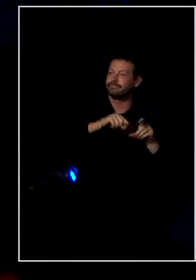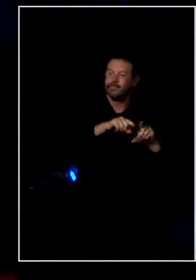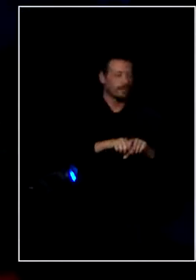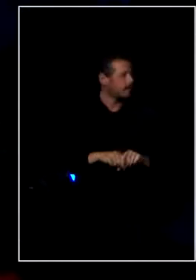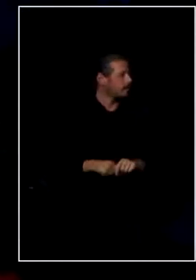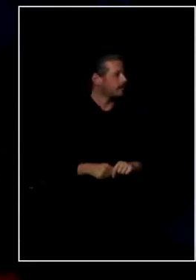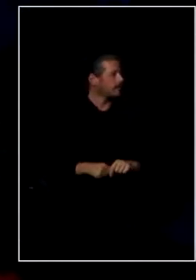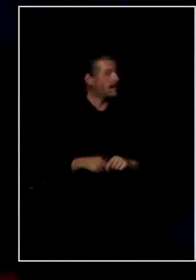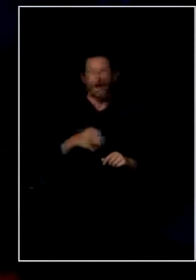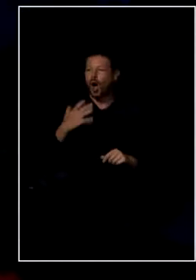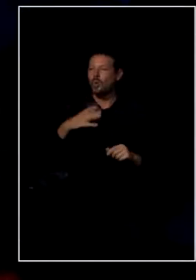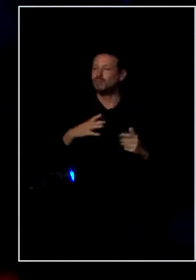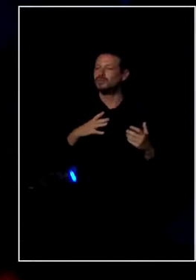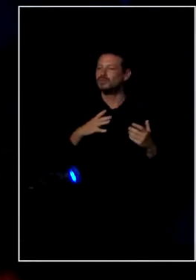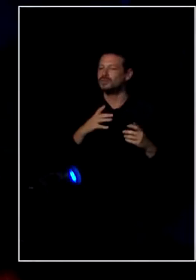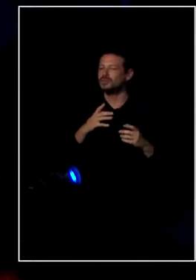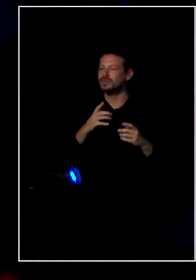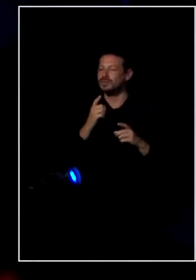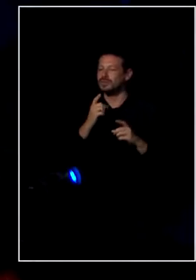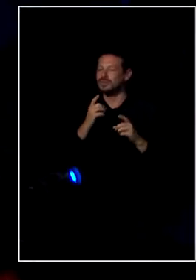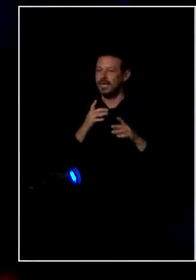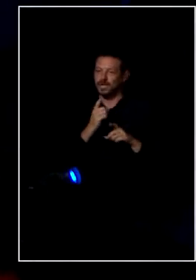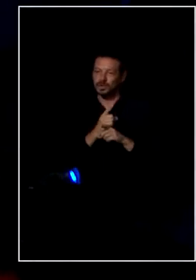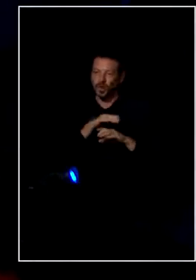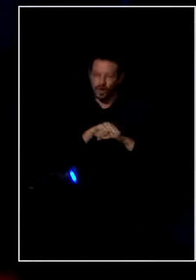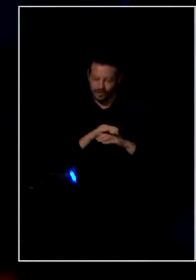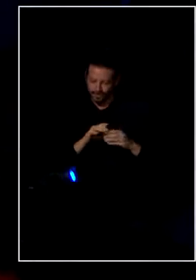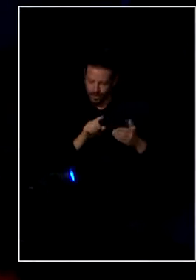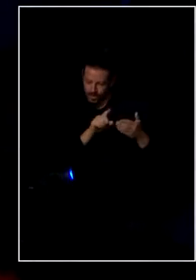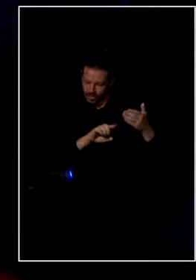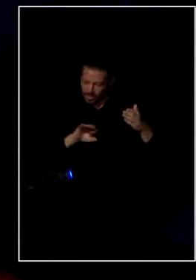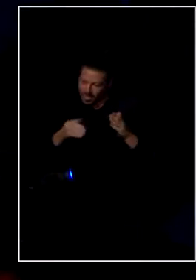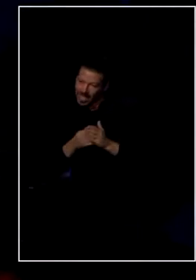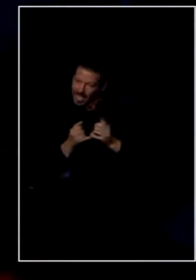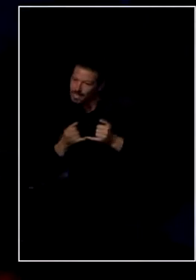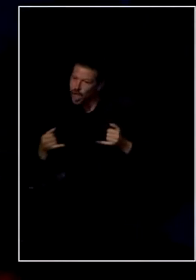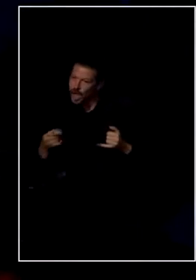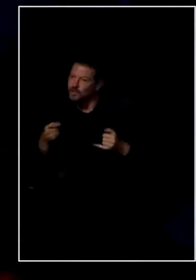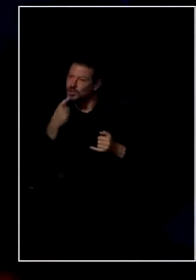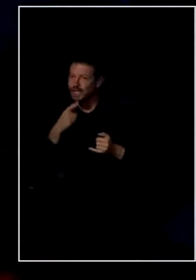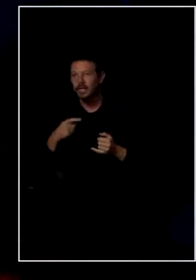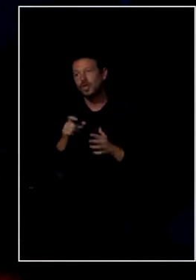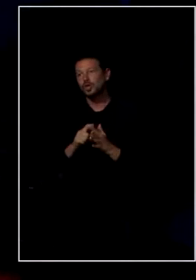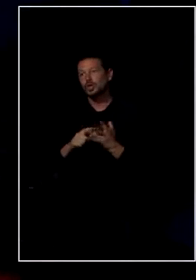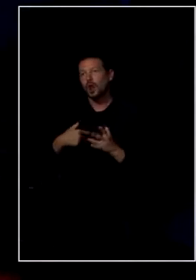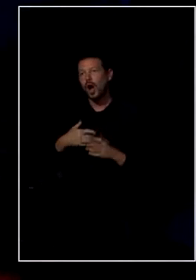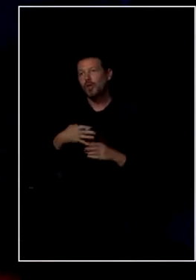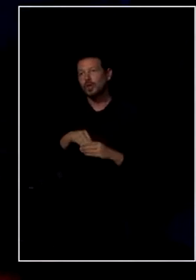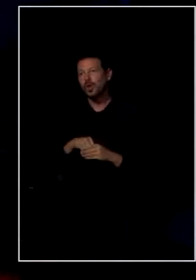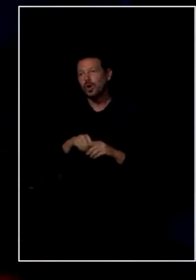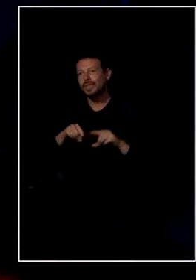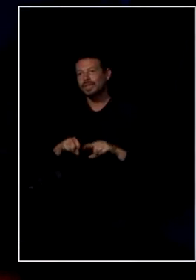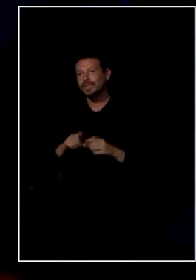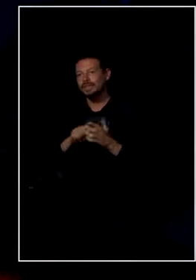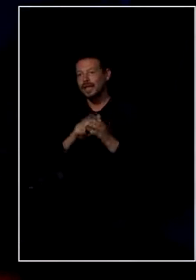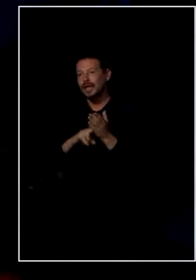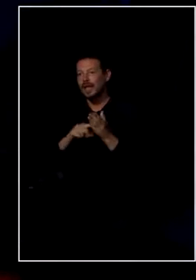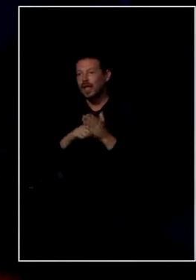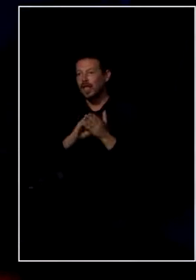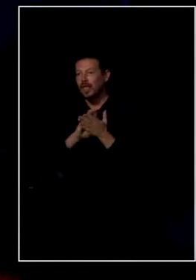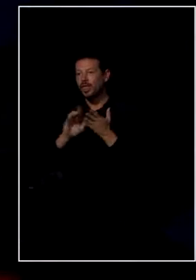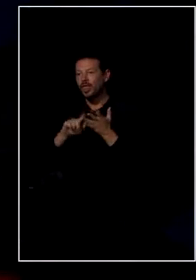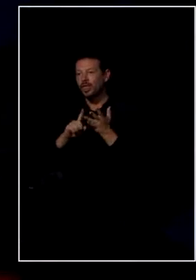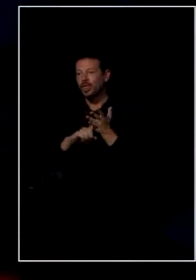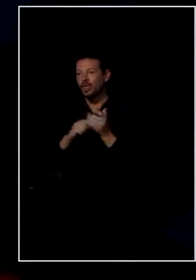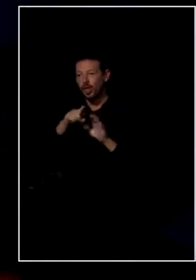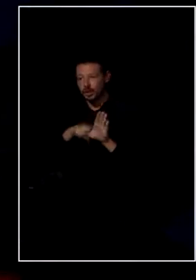your piece, which is, "Do I belong in this anthology?" You wrote that piece a couple of years ago. Do you? How